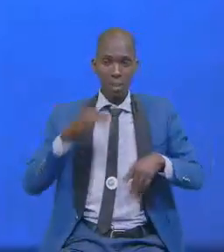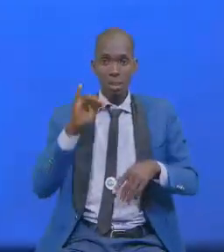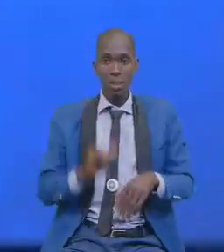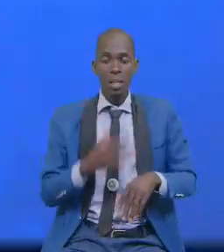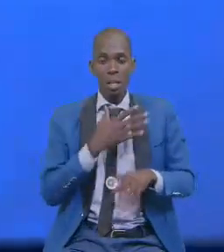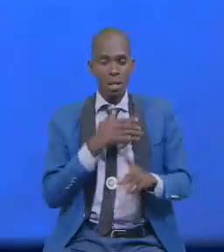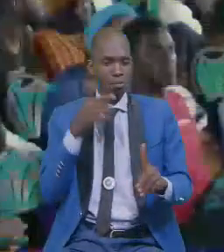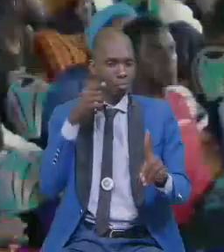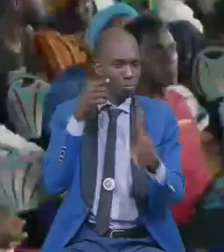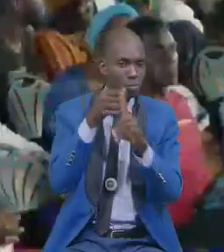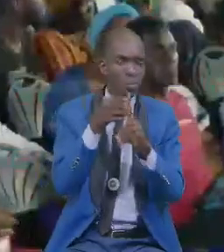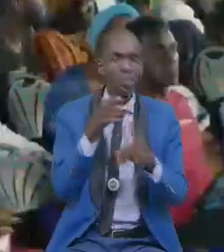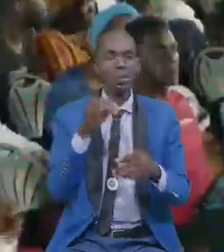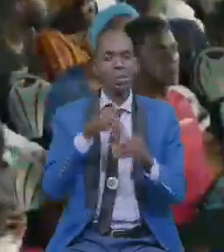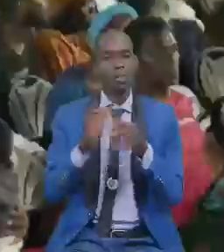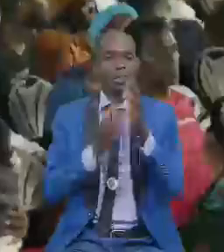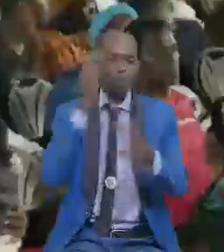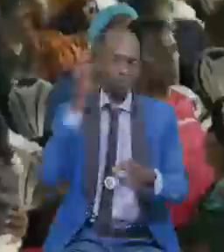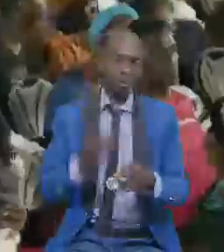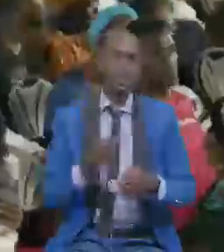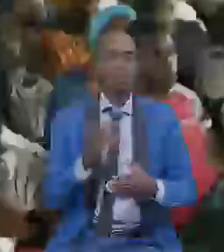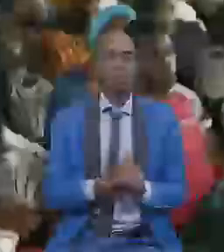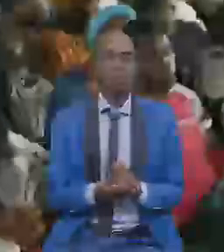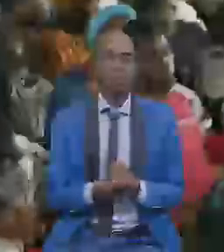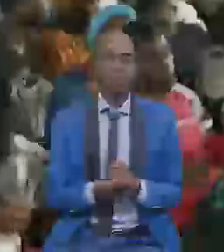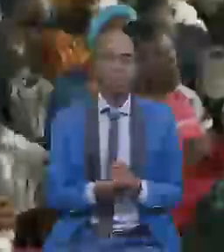in Jesus' name.